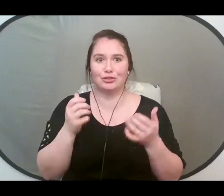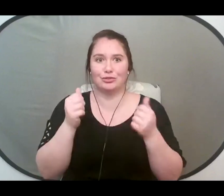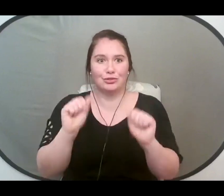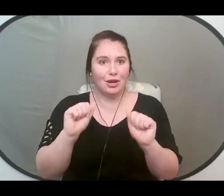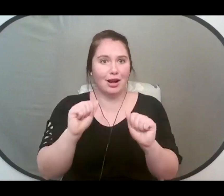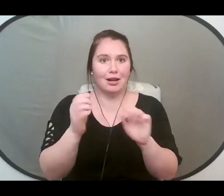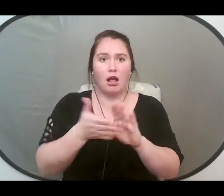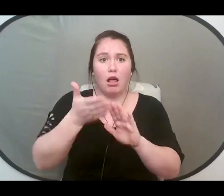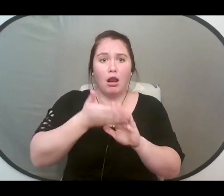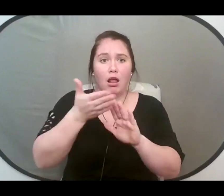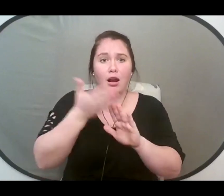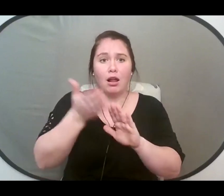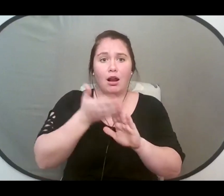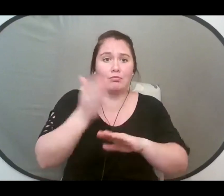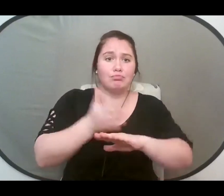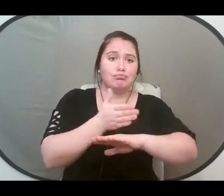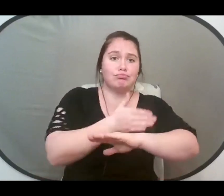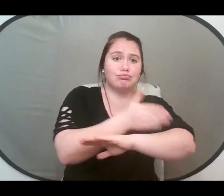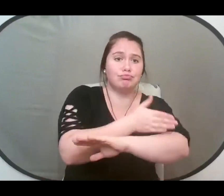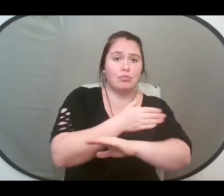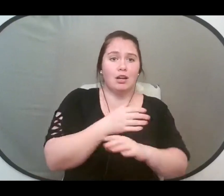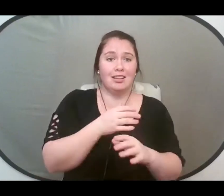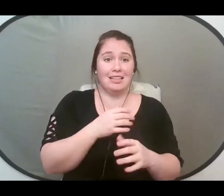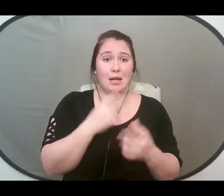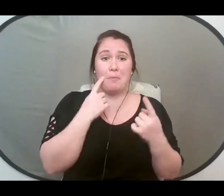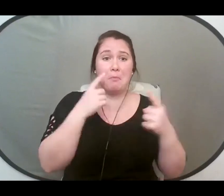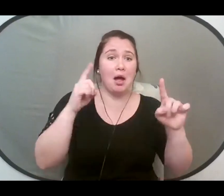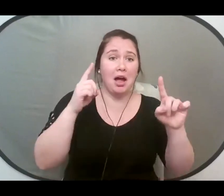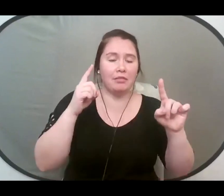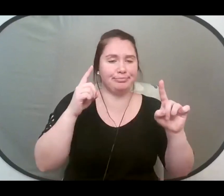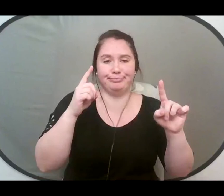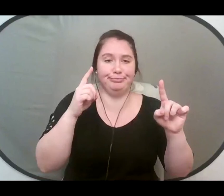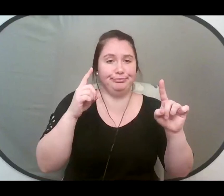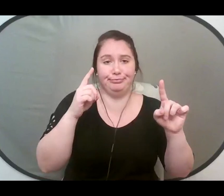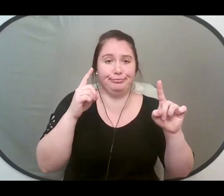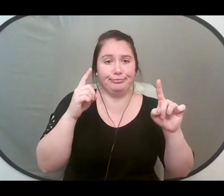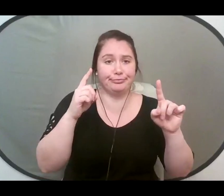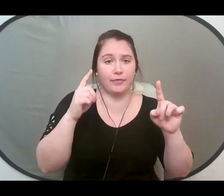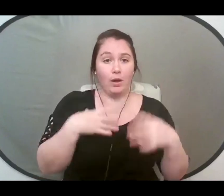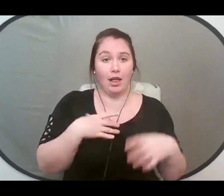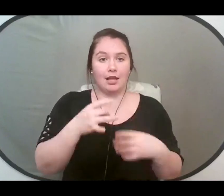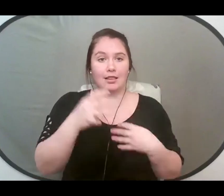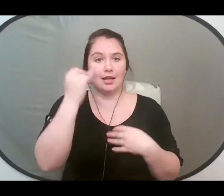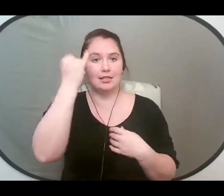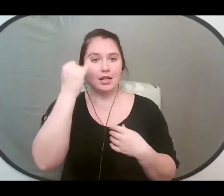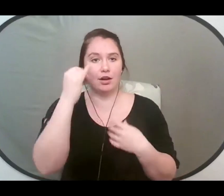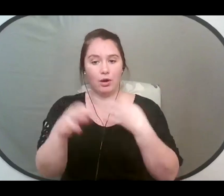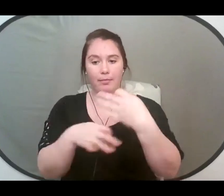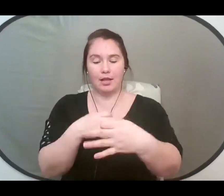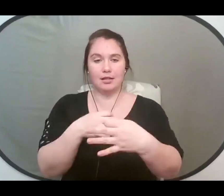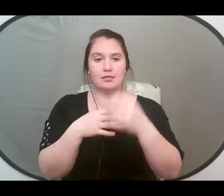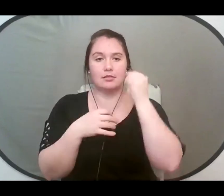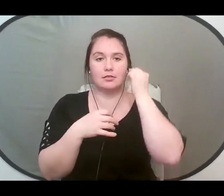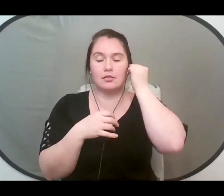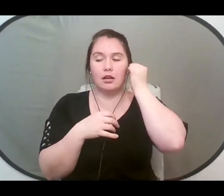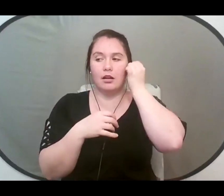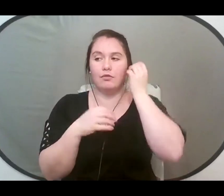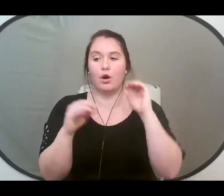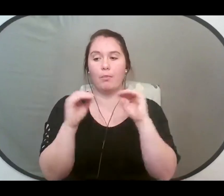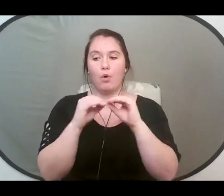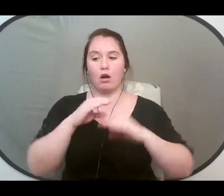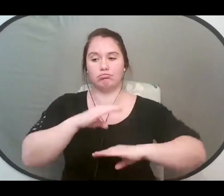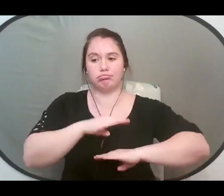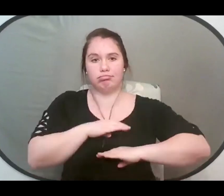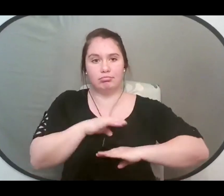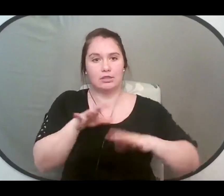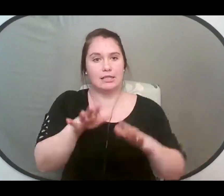and it just hasn't resulted in what we needed. Really like the idea of a replacement for more adequate and suitable educational